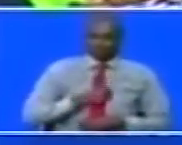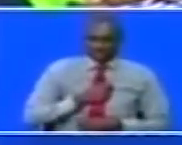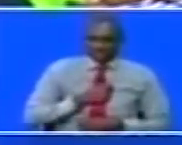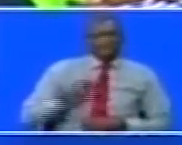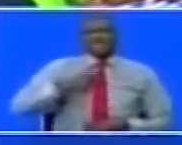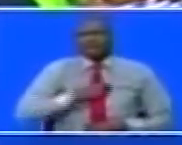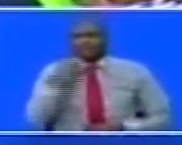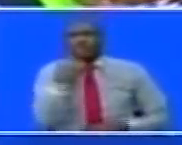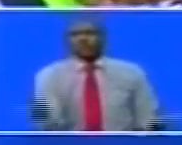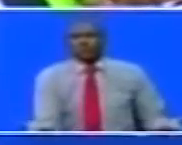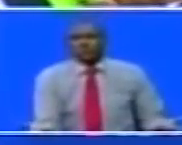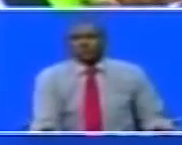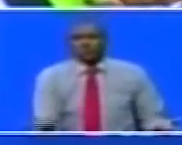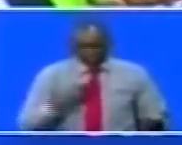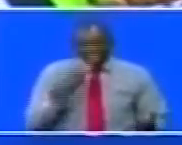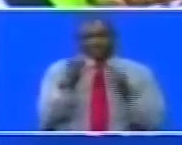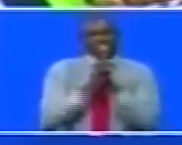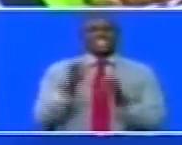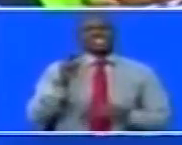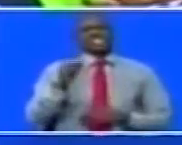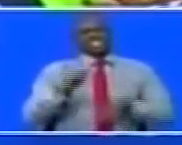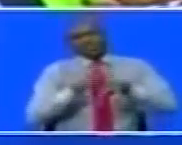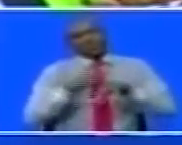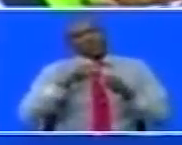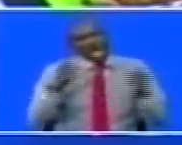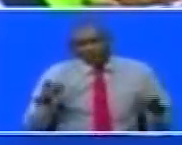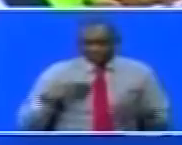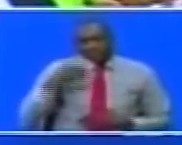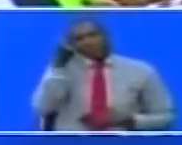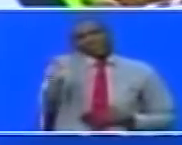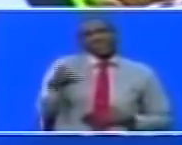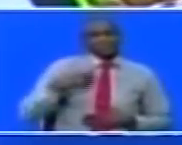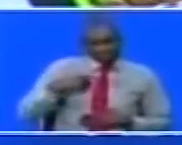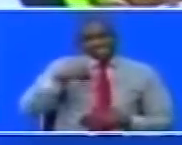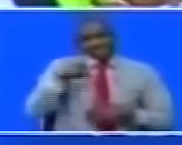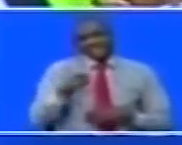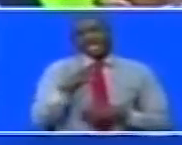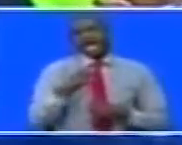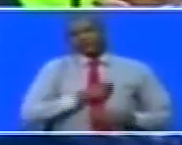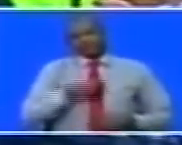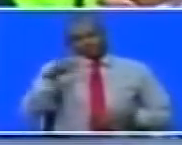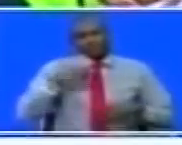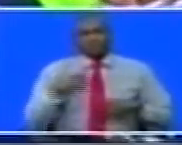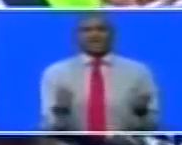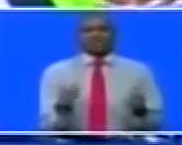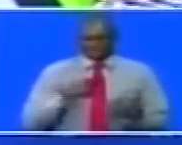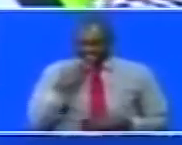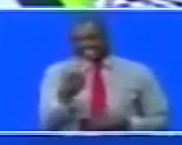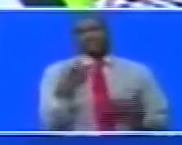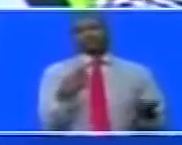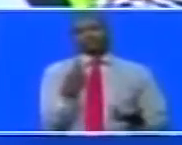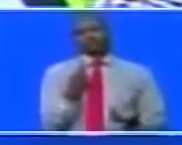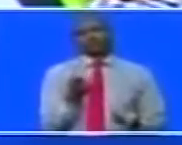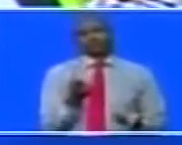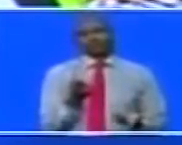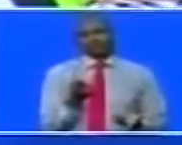I apologizing to? I spoke in Kikuyu to those who were in the Kiwanja. If they do demand apology from me, who am I to say no? I will tell